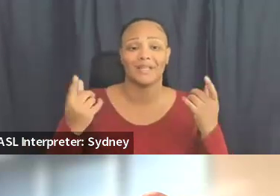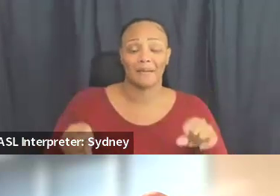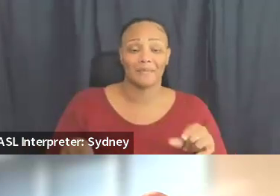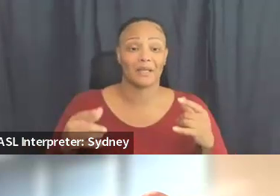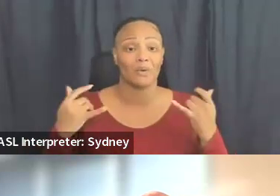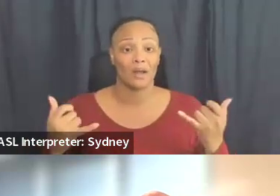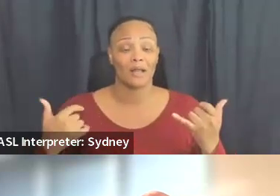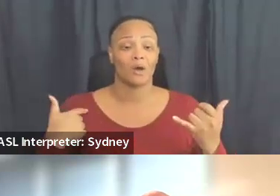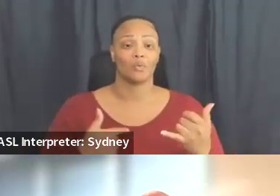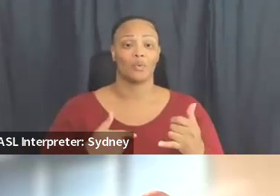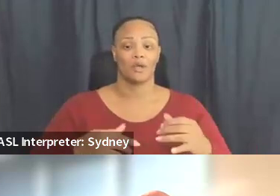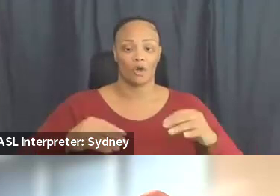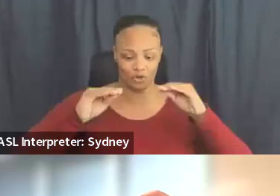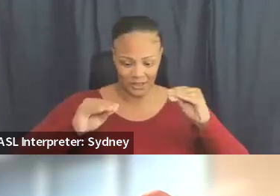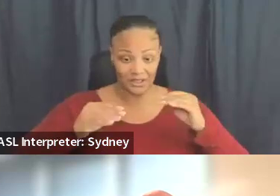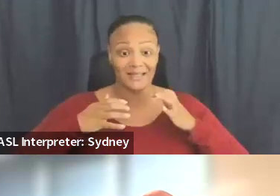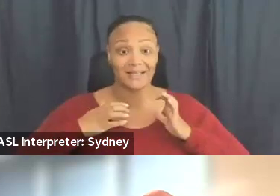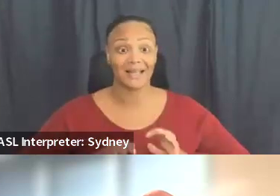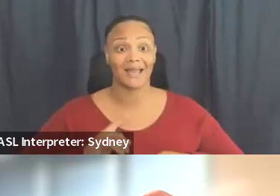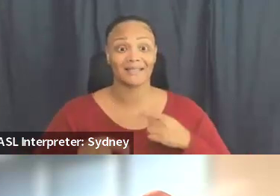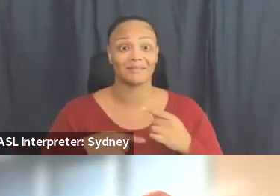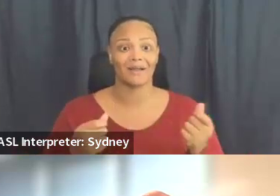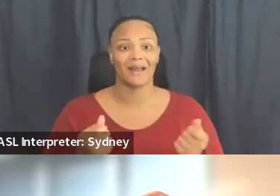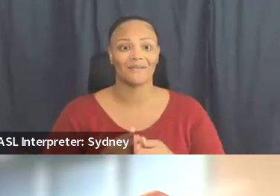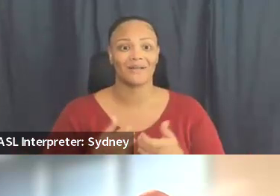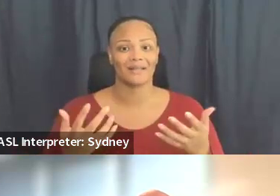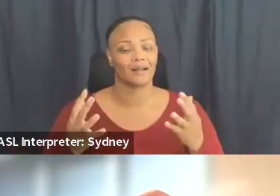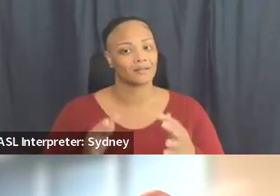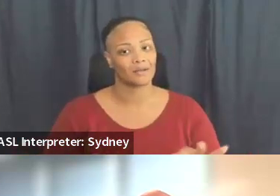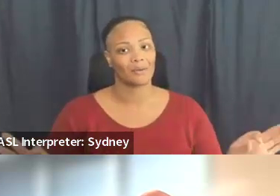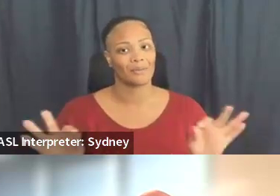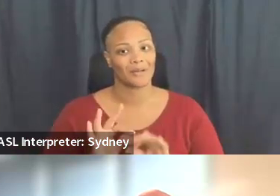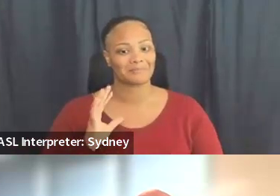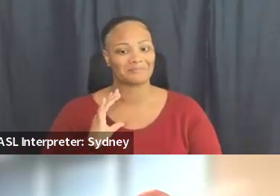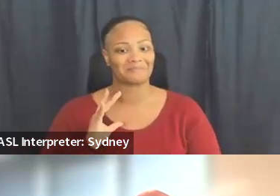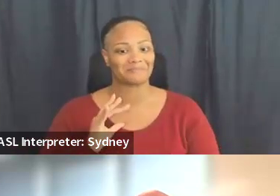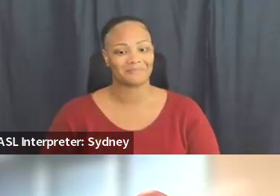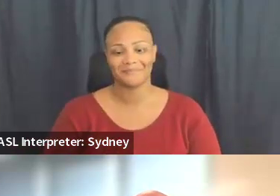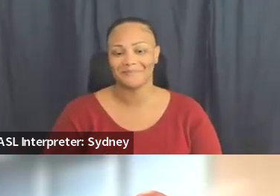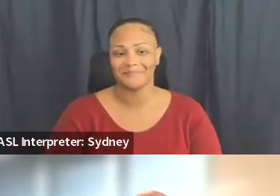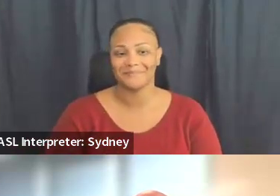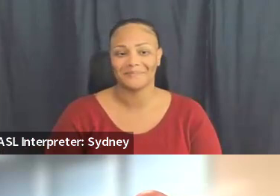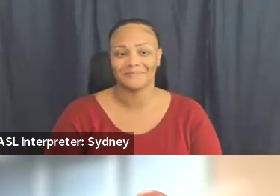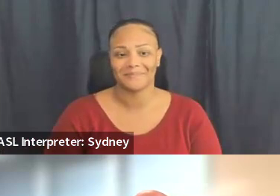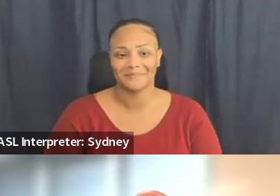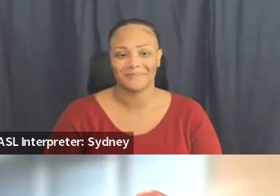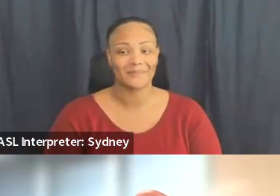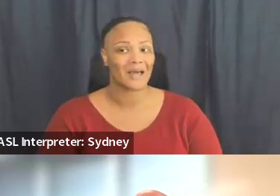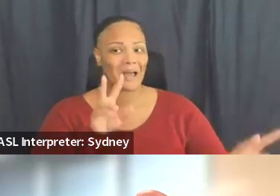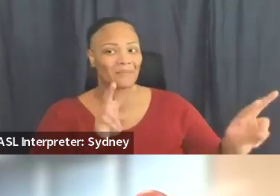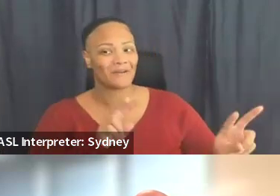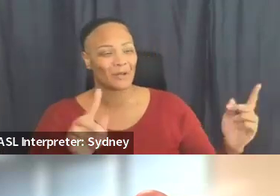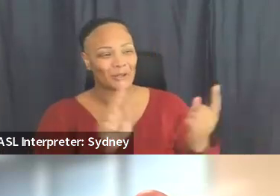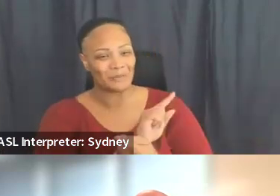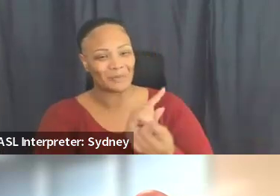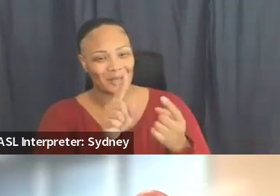where we're educating the clients about all this, right? It's such an important piece. So it's super cool to see it coming along. Thank you. We're looking forward to meeting some of you in person.